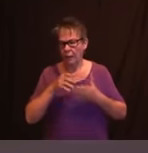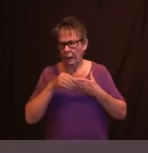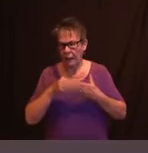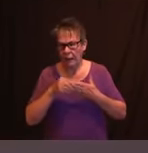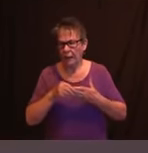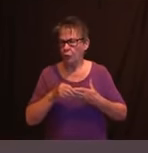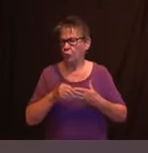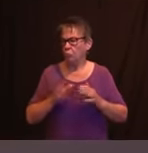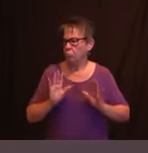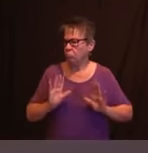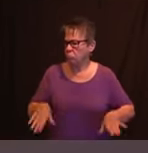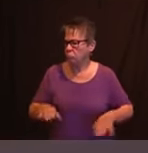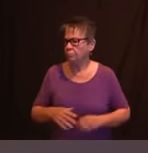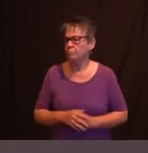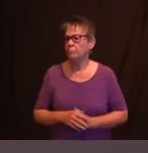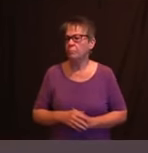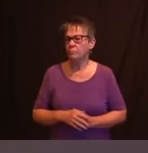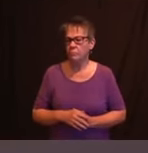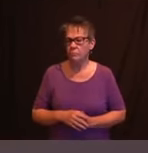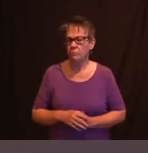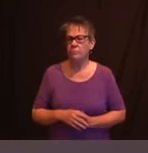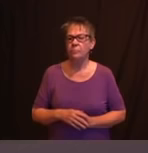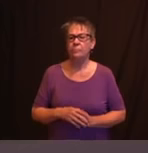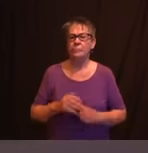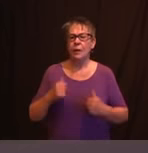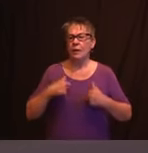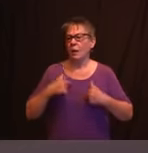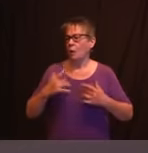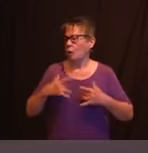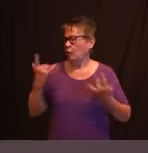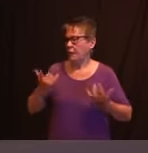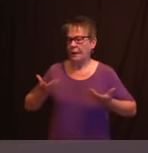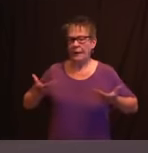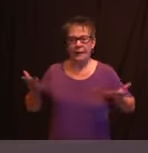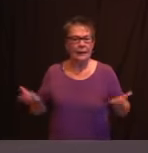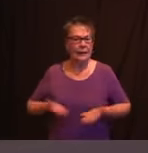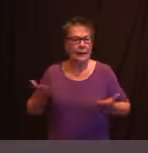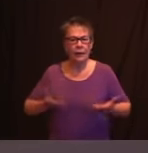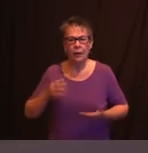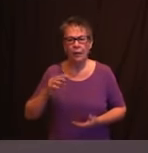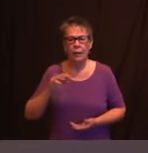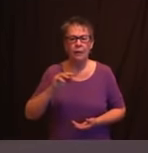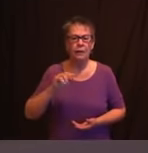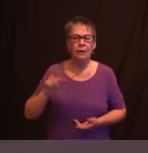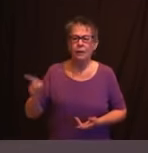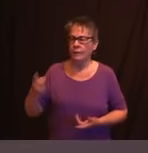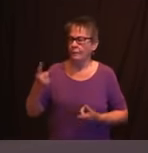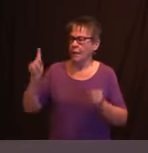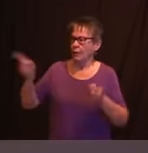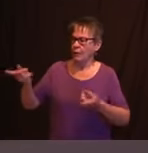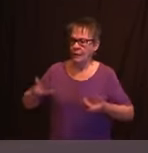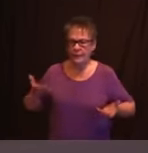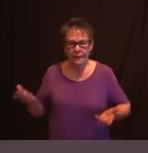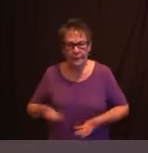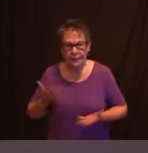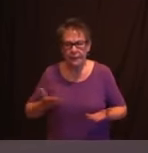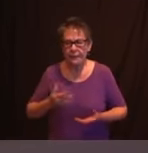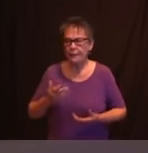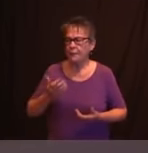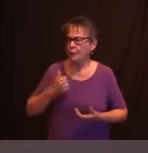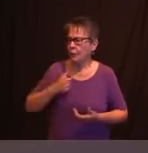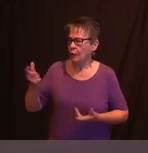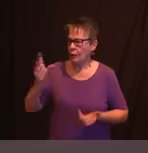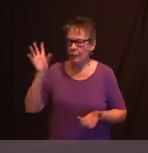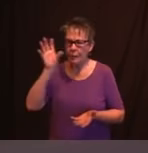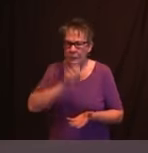I want the record to show, you can look up the tape. I gave you a huge shout out in absentia, but we're under the gun on time-wise, and I apologize in advance that we had to start